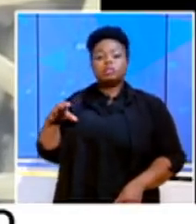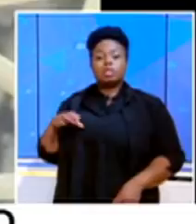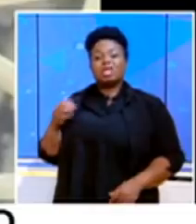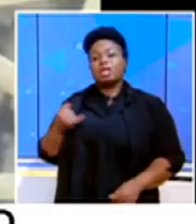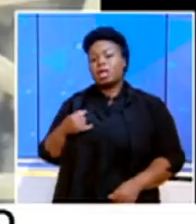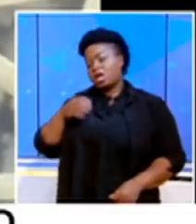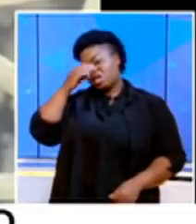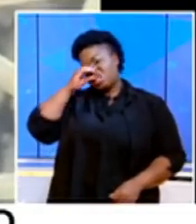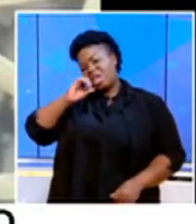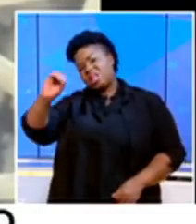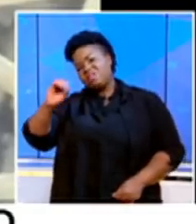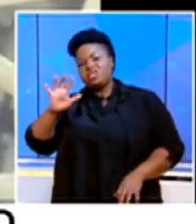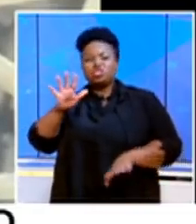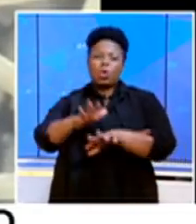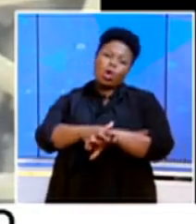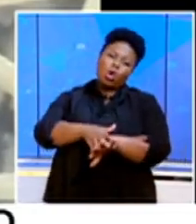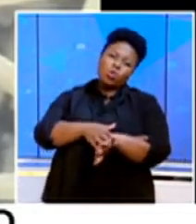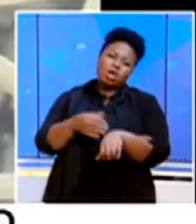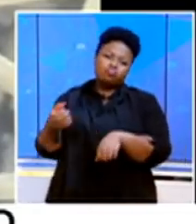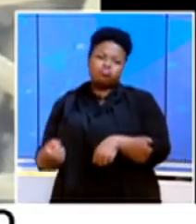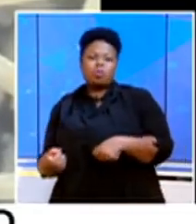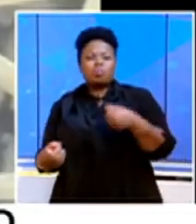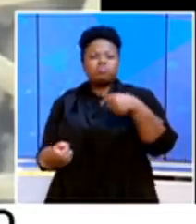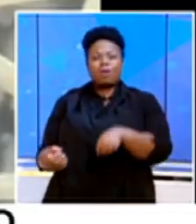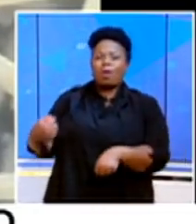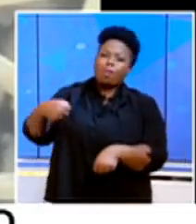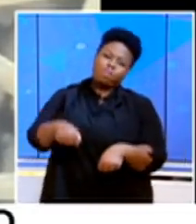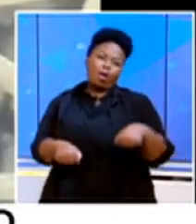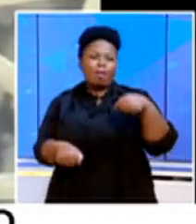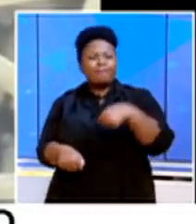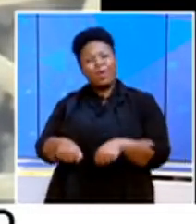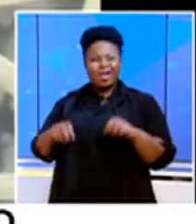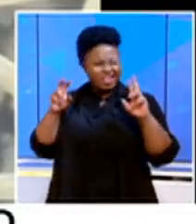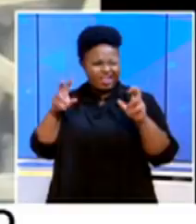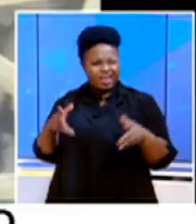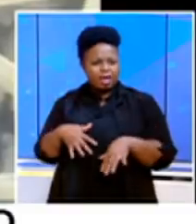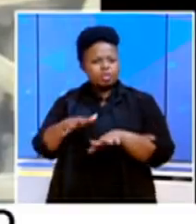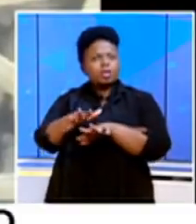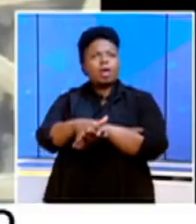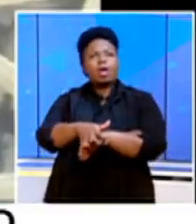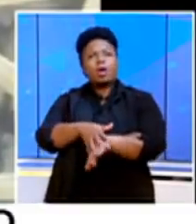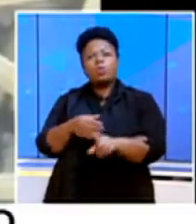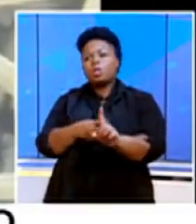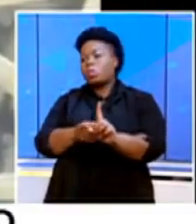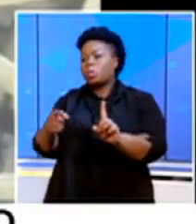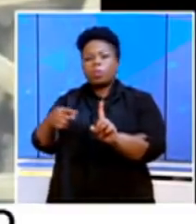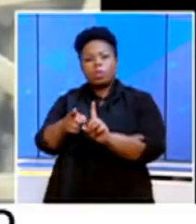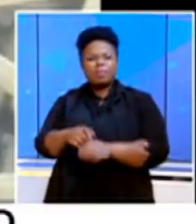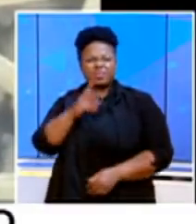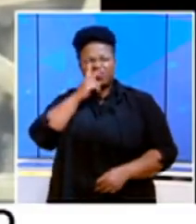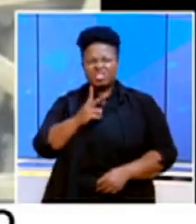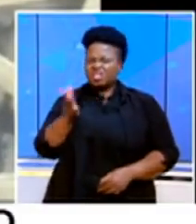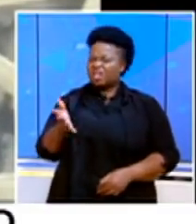an elephant, but it does get to turn at some point. Look at the kind of processes that the ANC on its